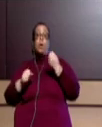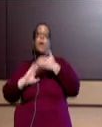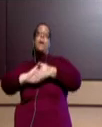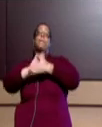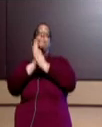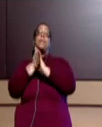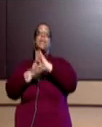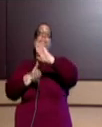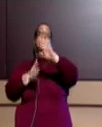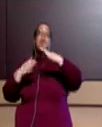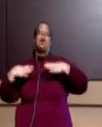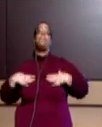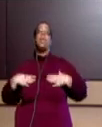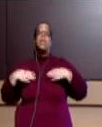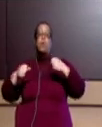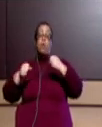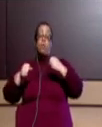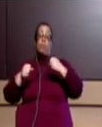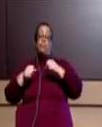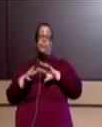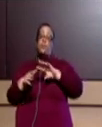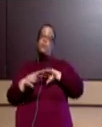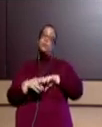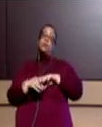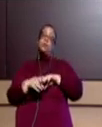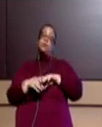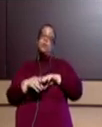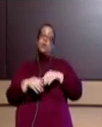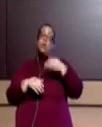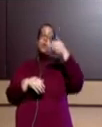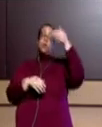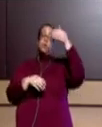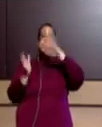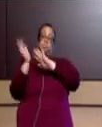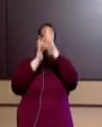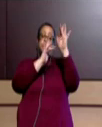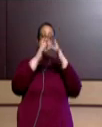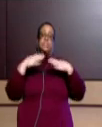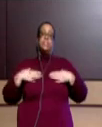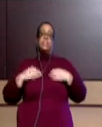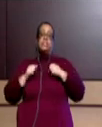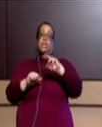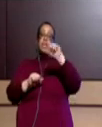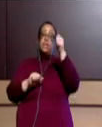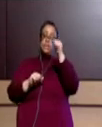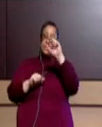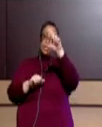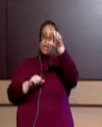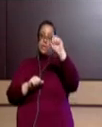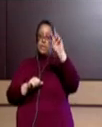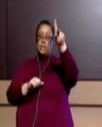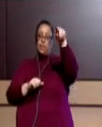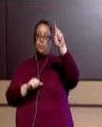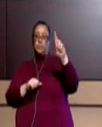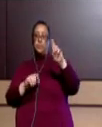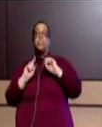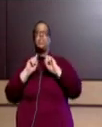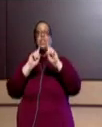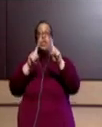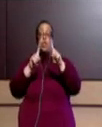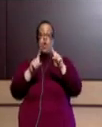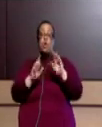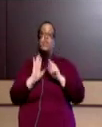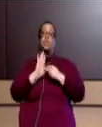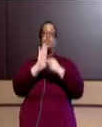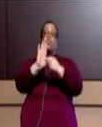thou made whole. In other words, when Jesus healed 10 lepers, the Bible says, he says to them, now go and show yourself, continue your lives.